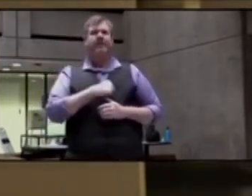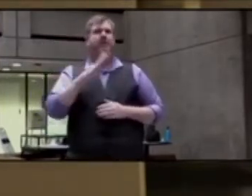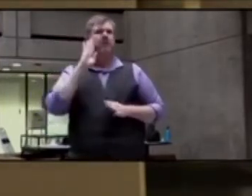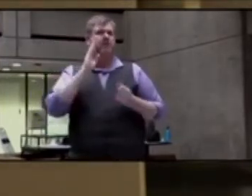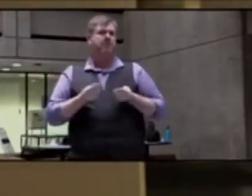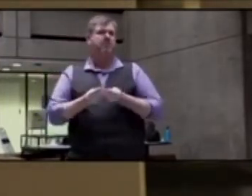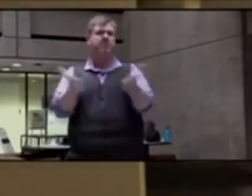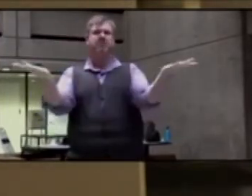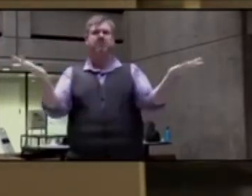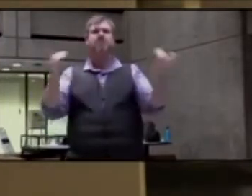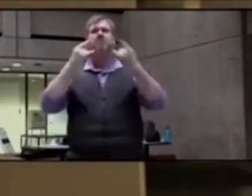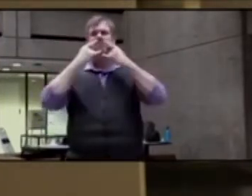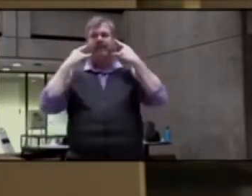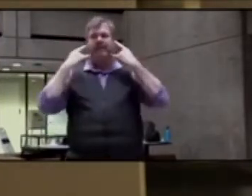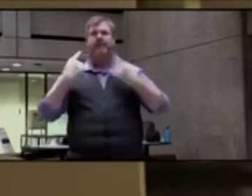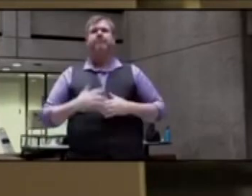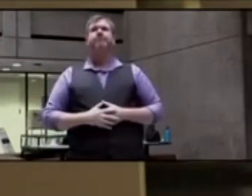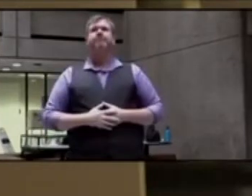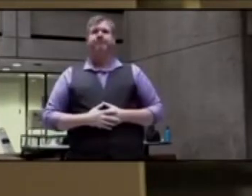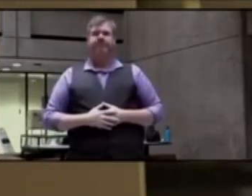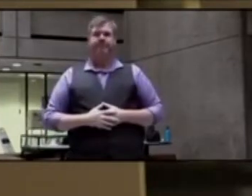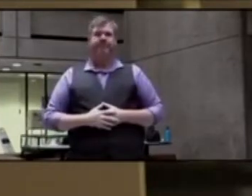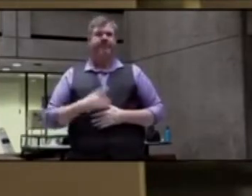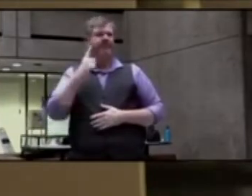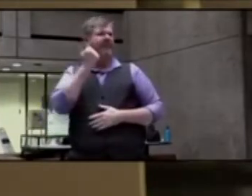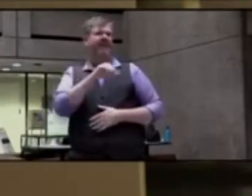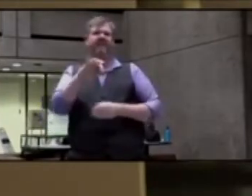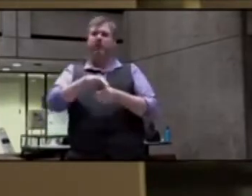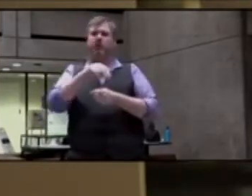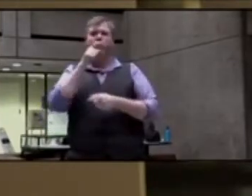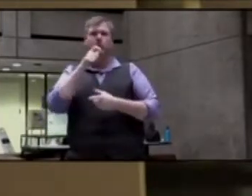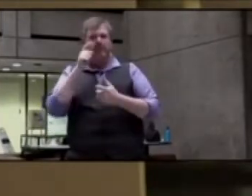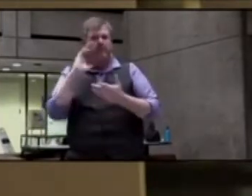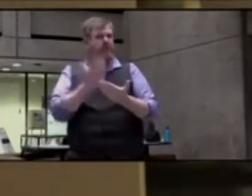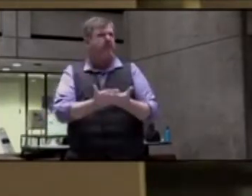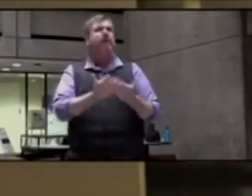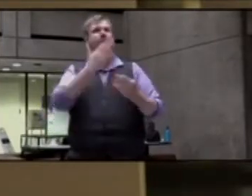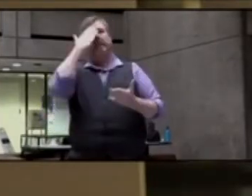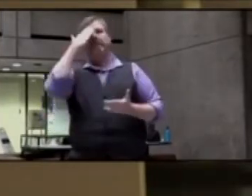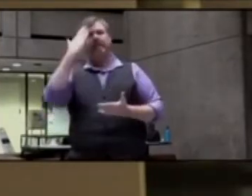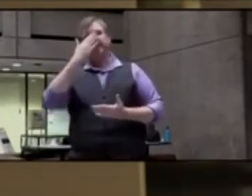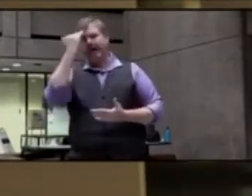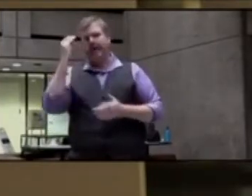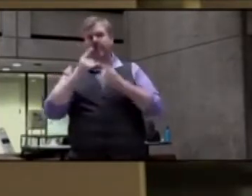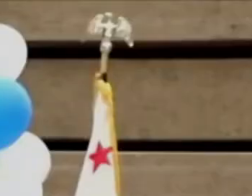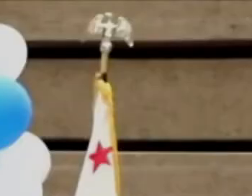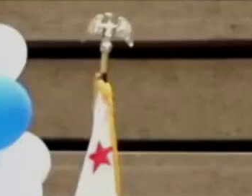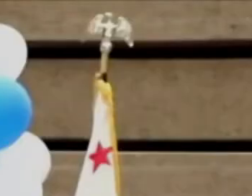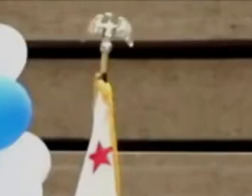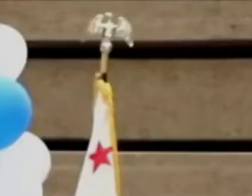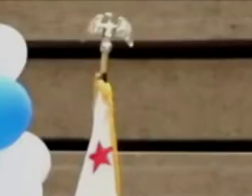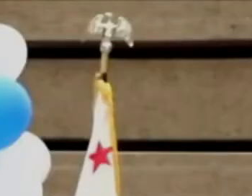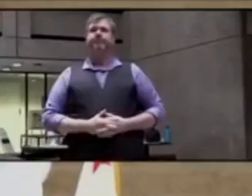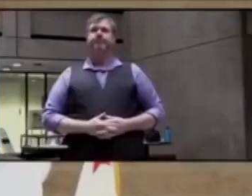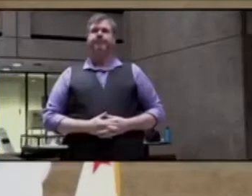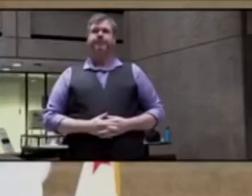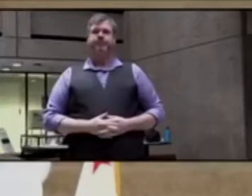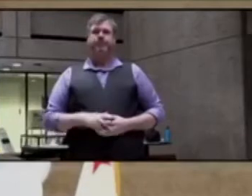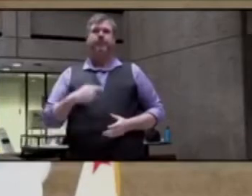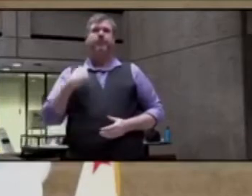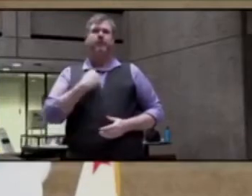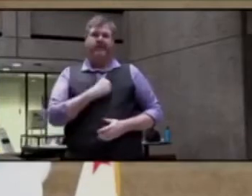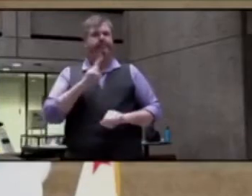masks for any voter who needs one. So yes, we're taking safety of our voters and of our staff very,